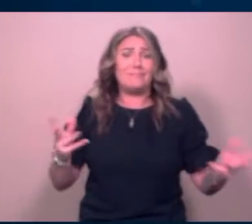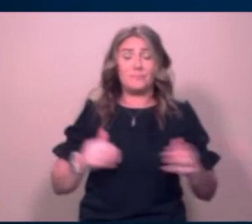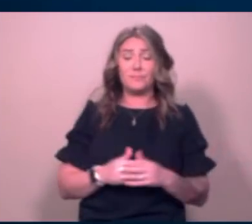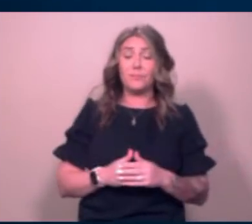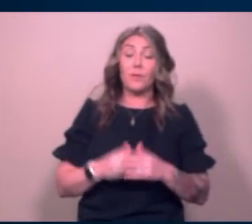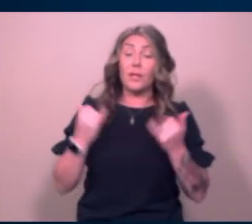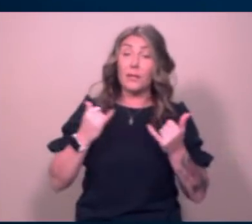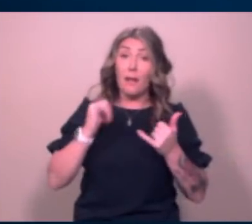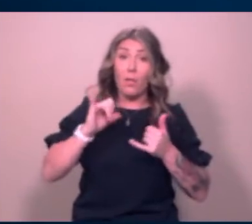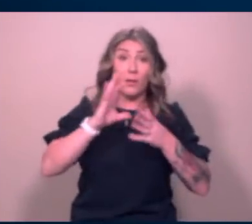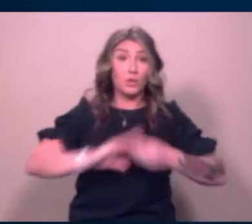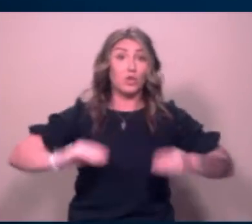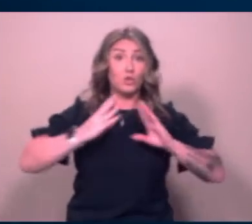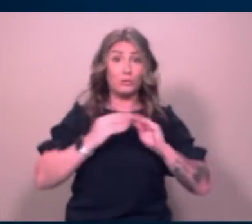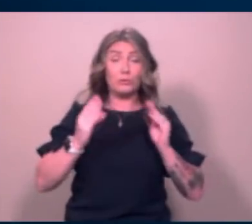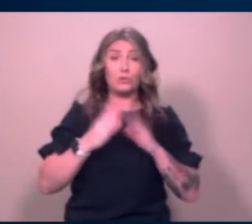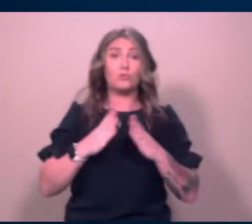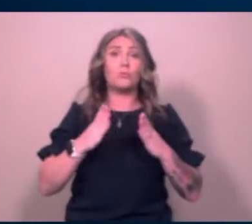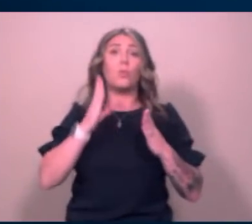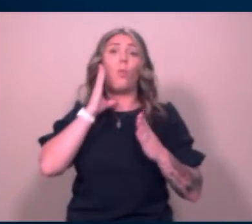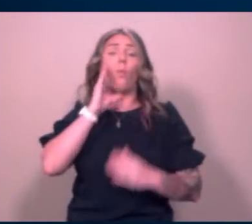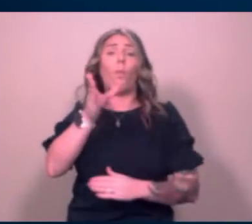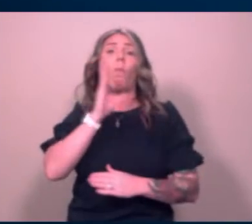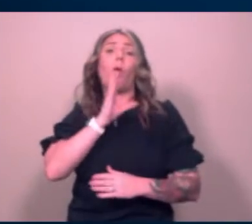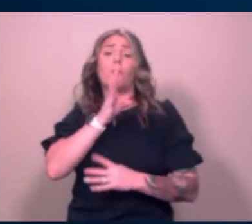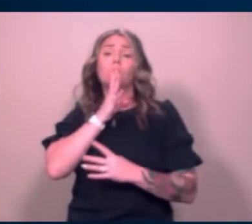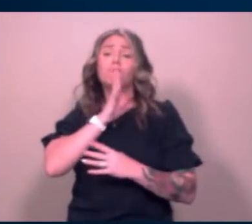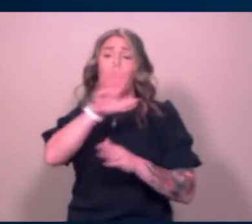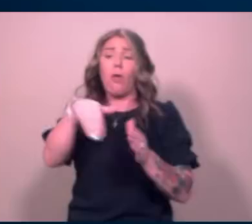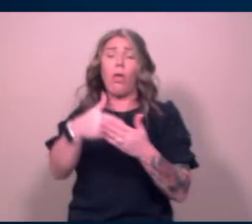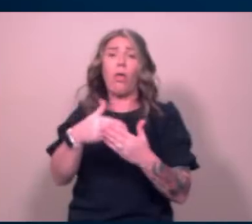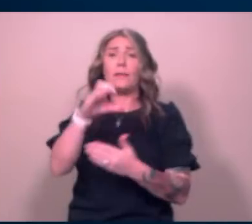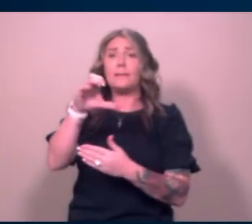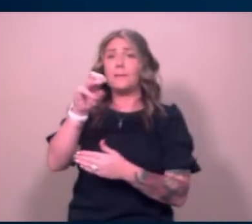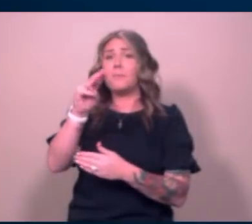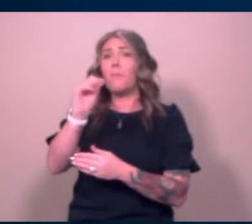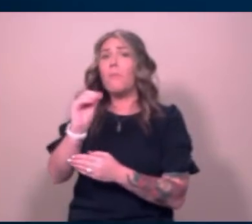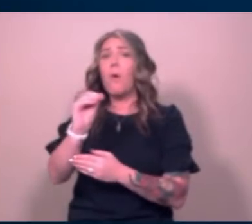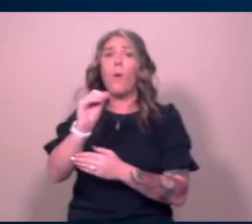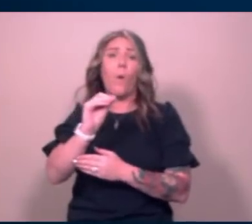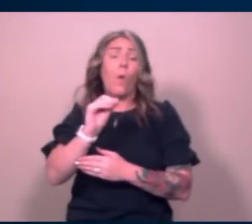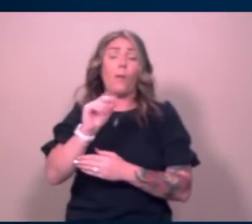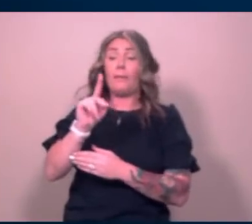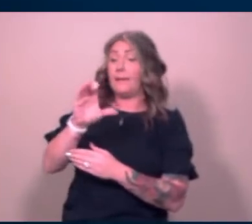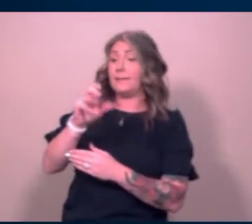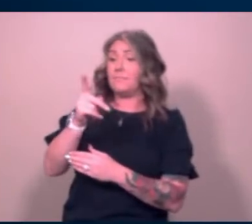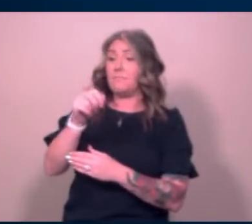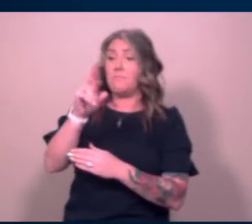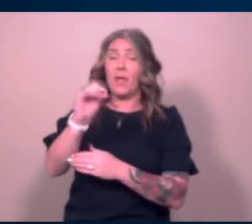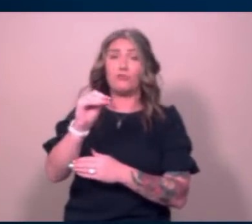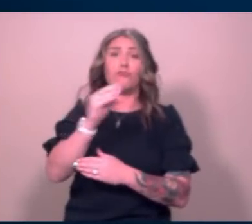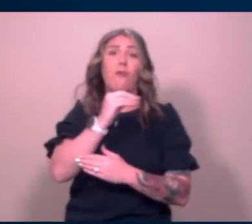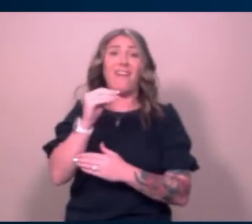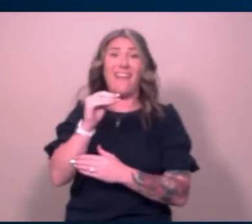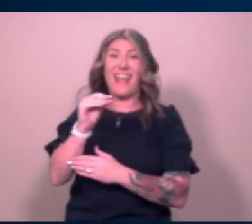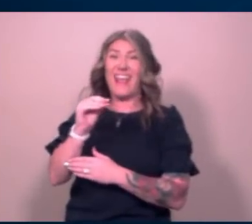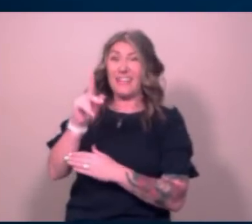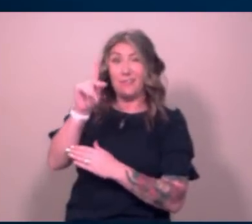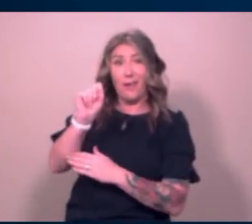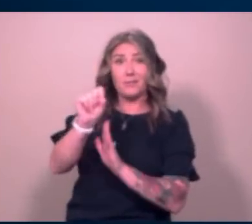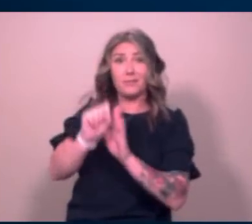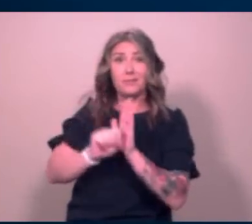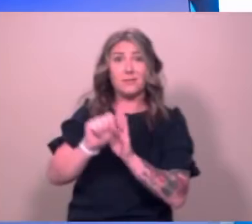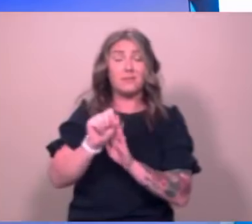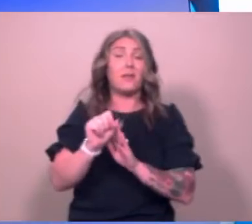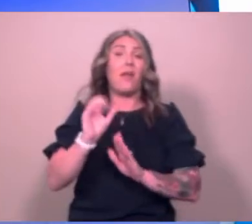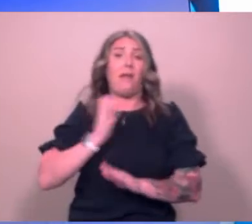story now as we talk to the chief medical officers across the Kansas City Metro and throughout the state of Kansas. I'm going to start with our own medical director of infection prevention